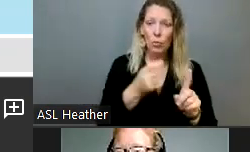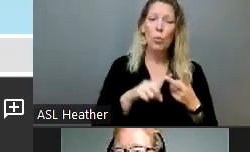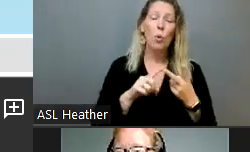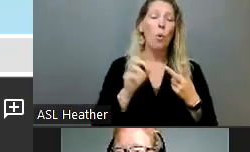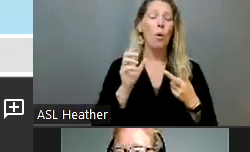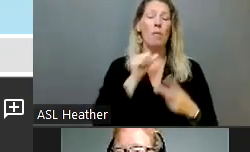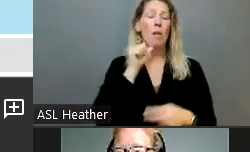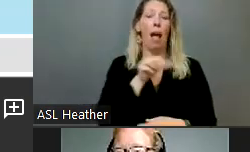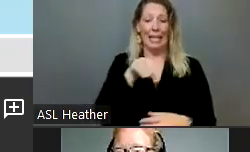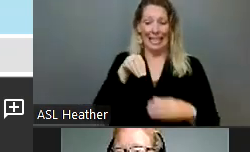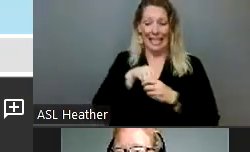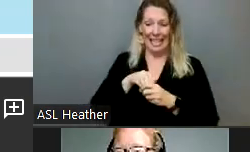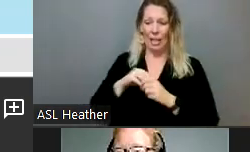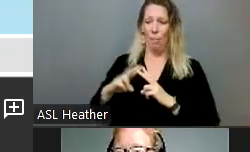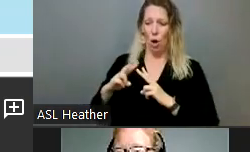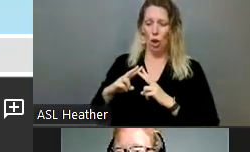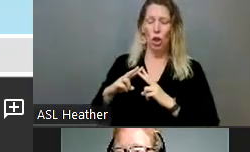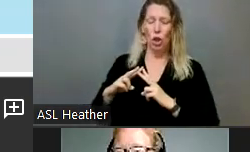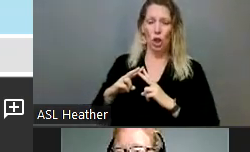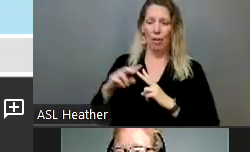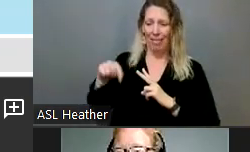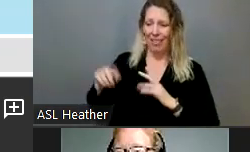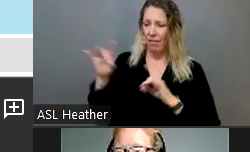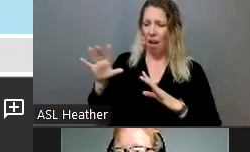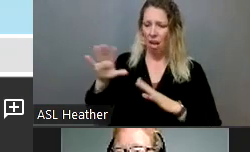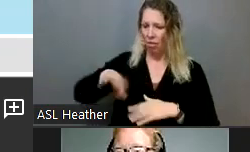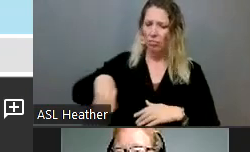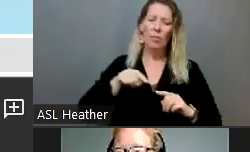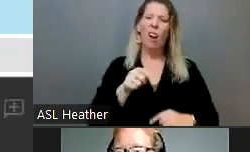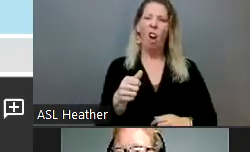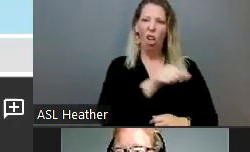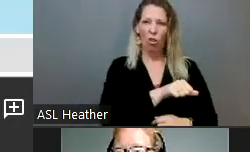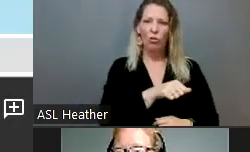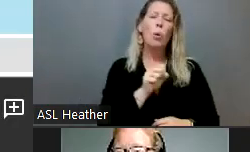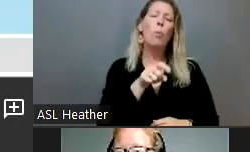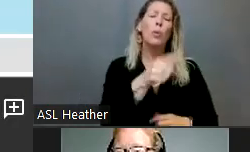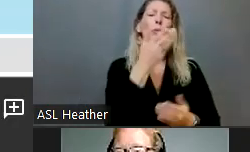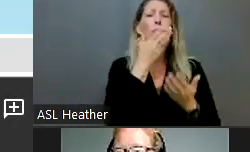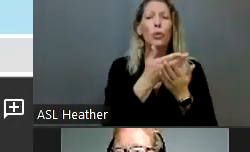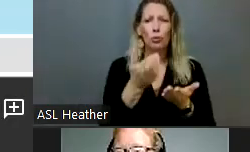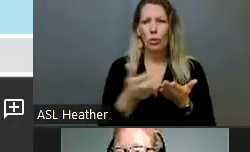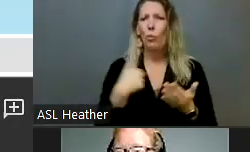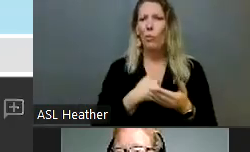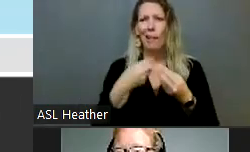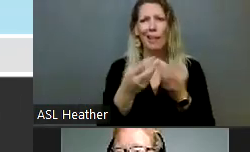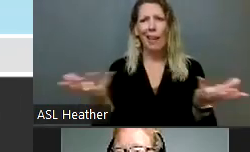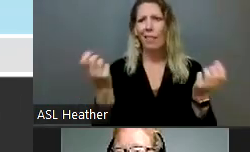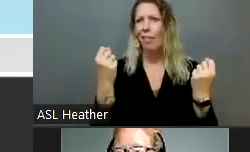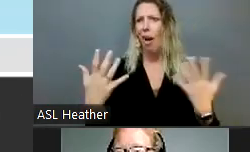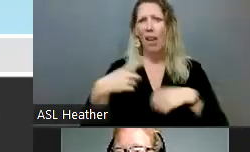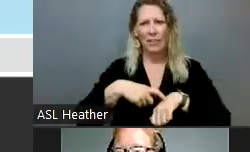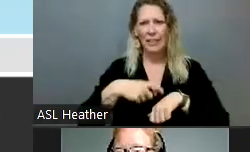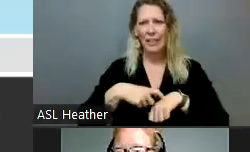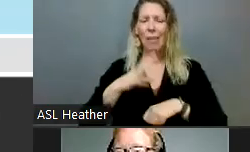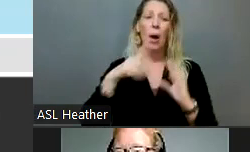partner violence, right? But this is a really great resource. We give this out all the time. It talks about things